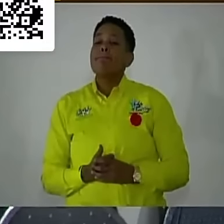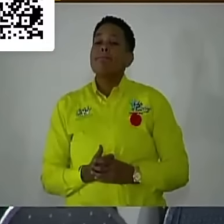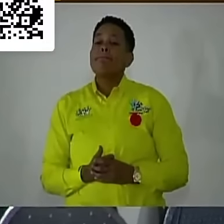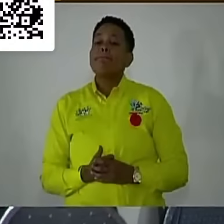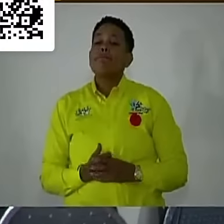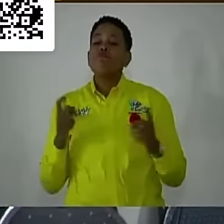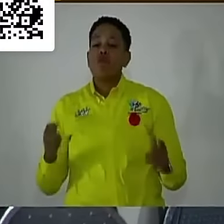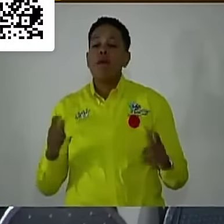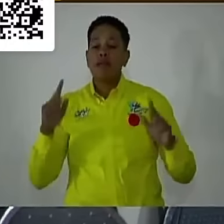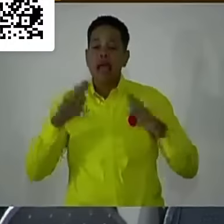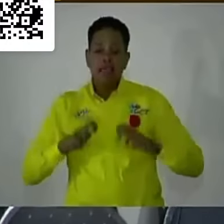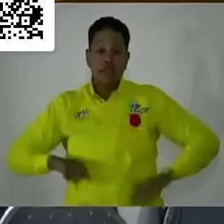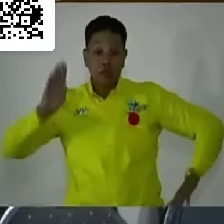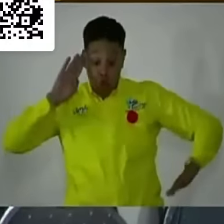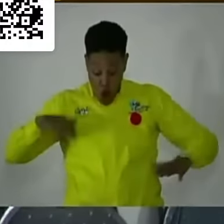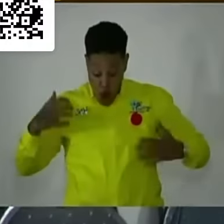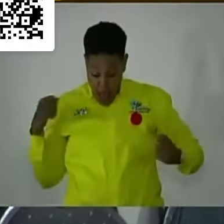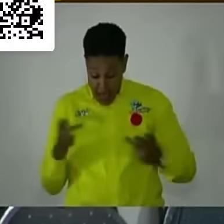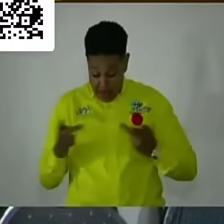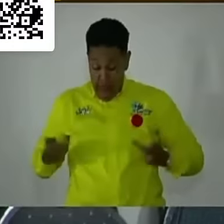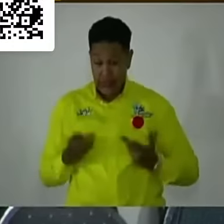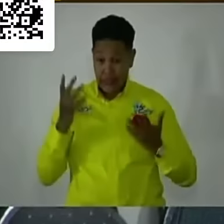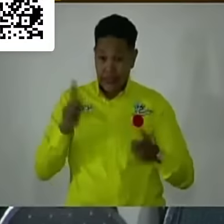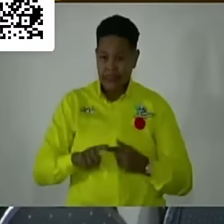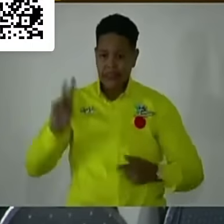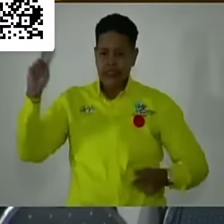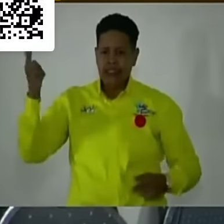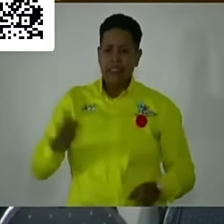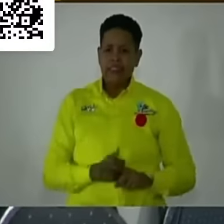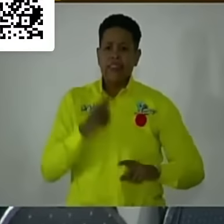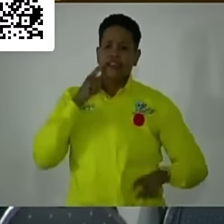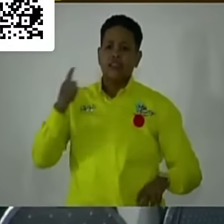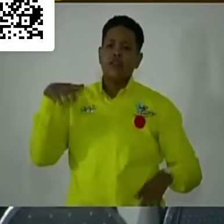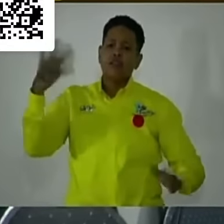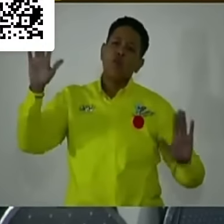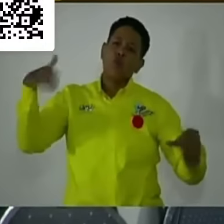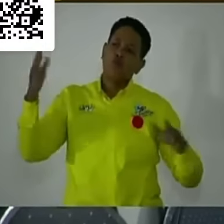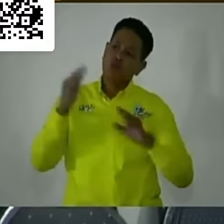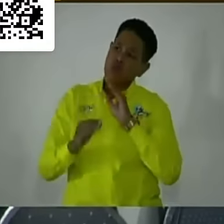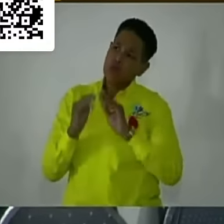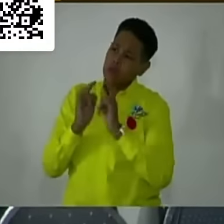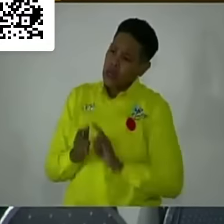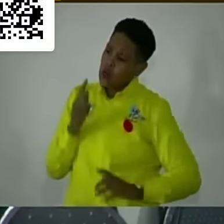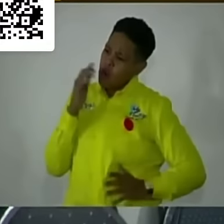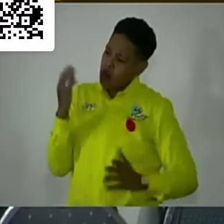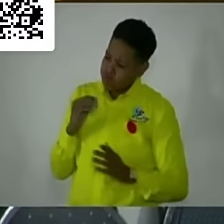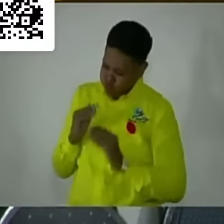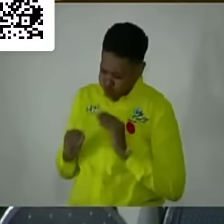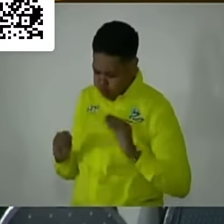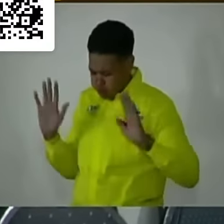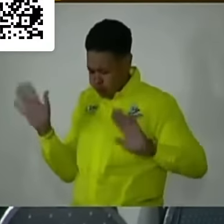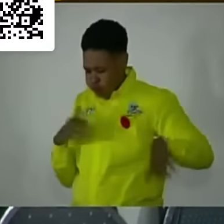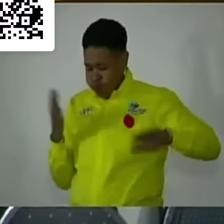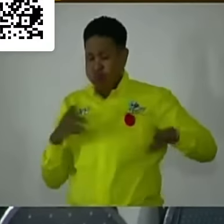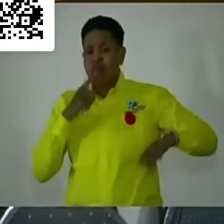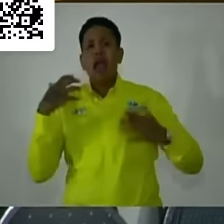rapid assessment to all health facilities. Secondly, the repair and mobilization of health infrastructure to restore